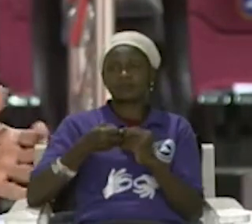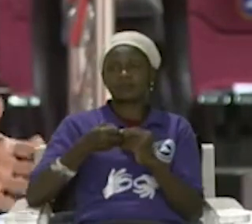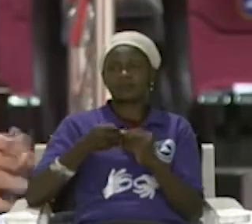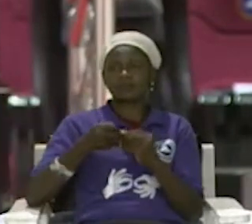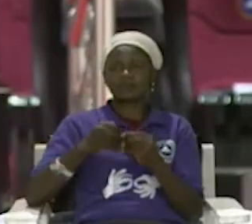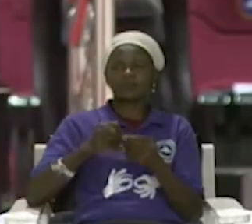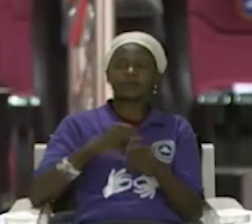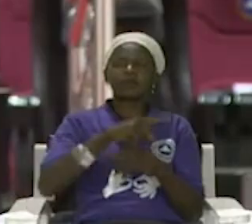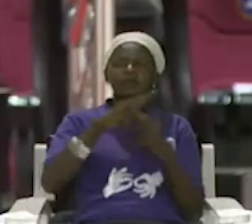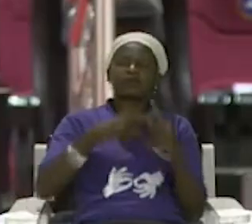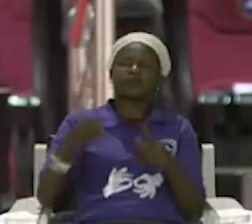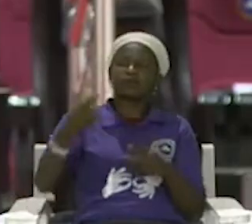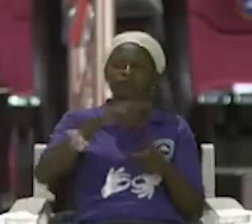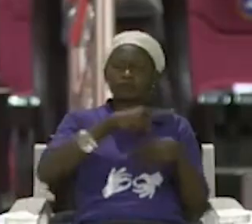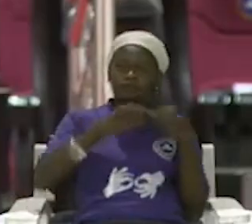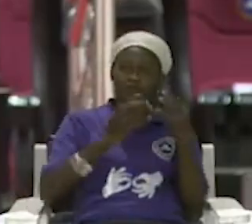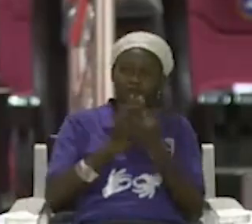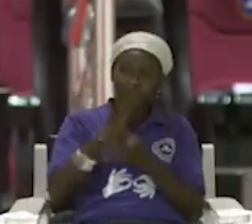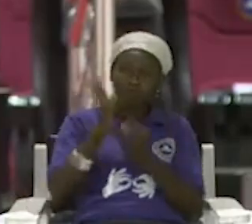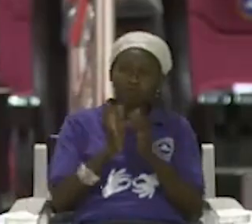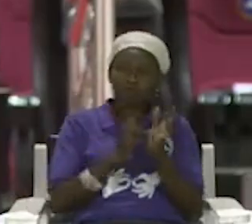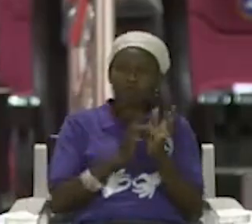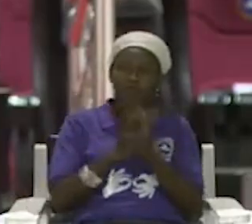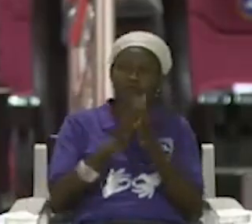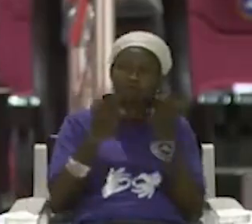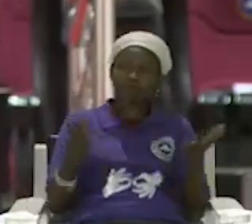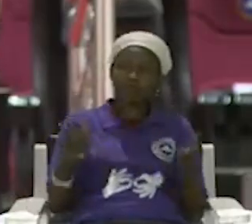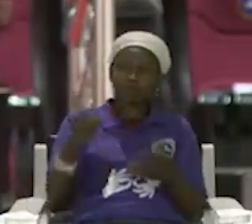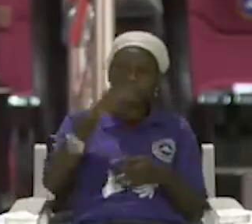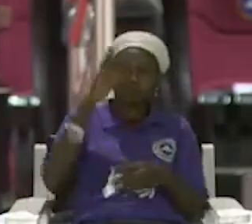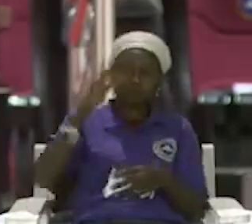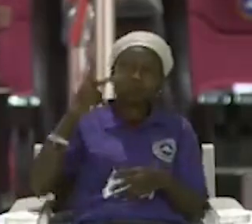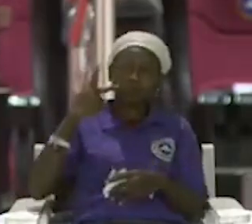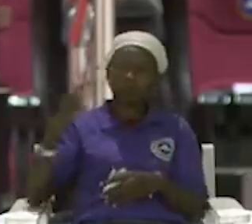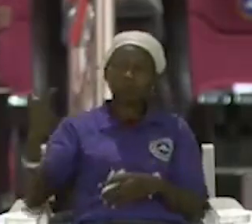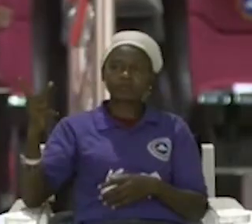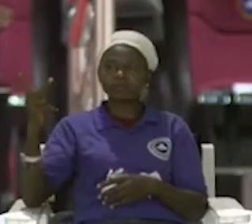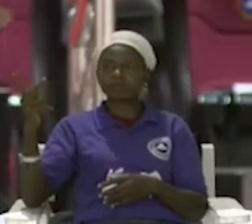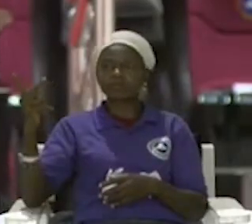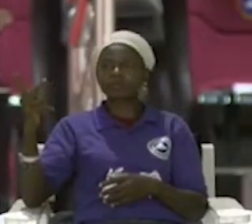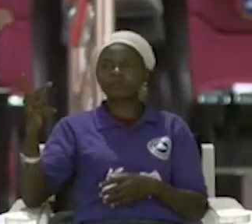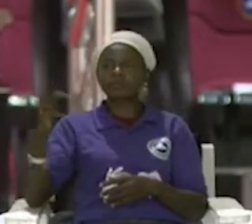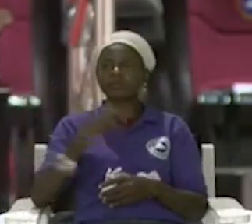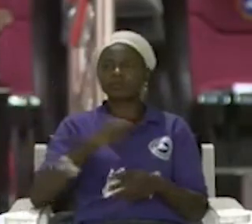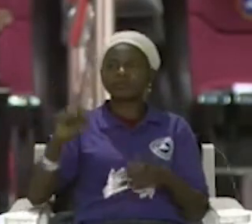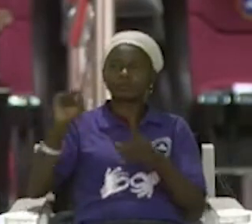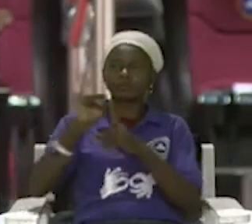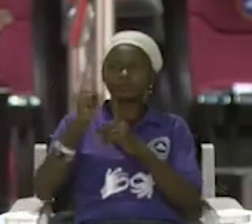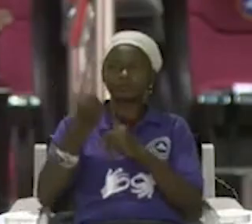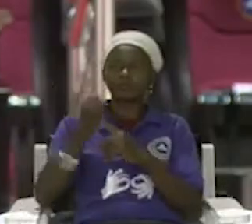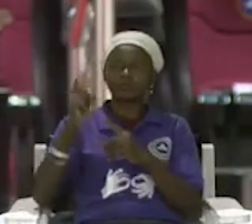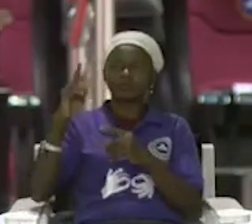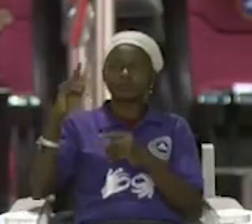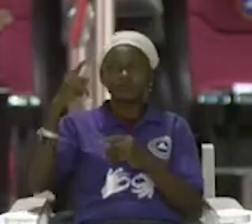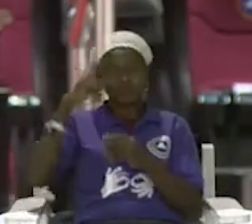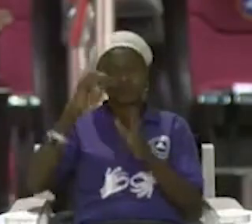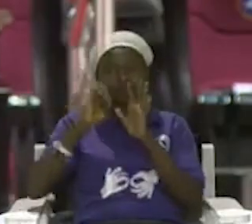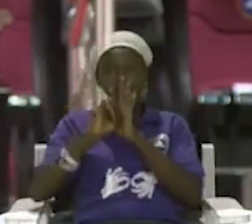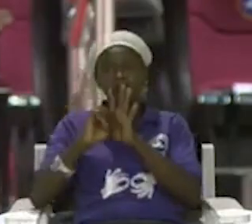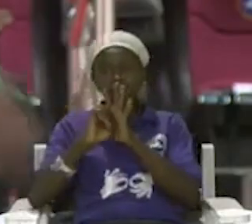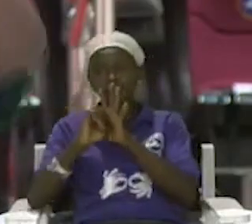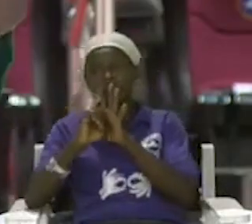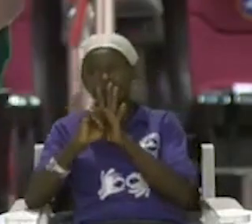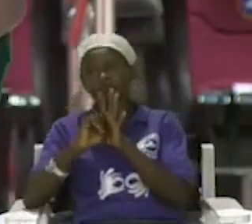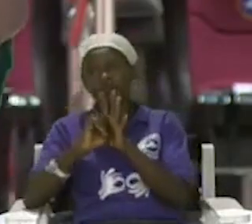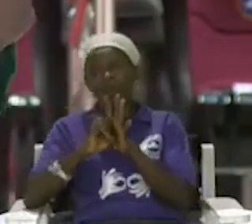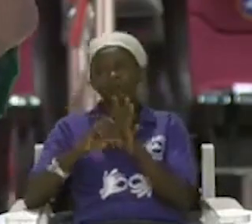When you go through the scriptures, you will see a situation where, for example,